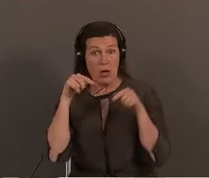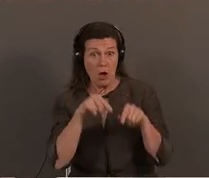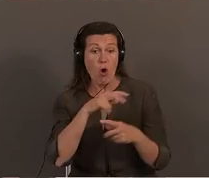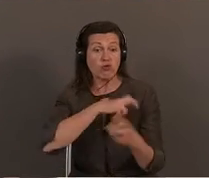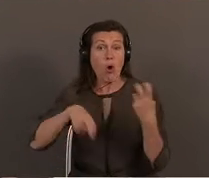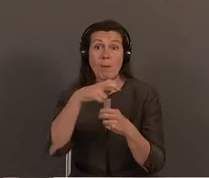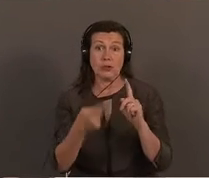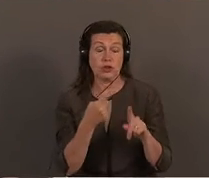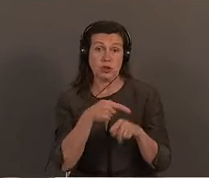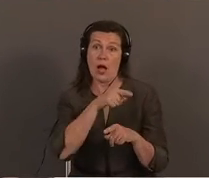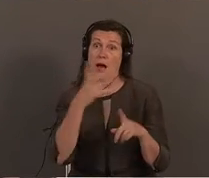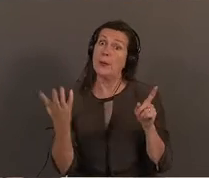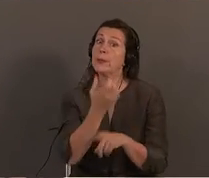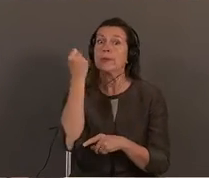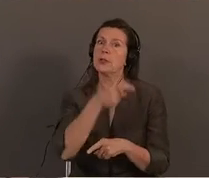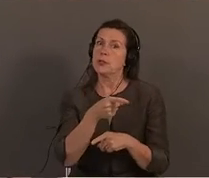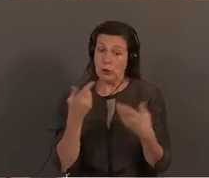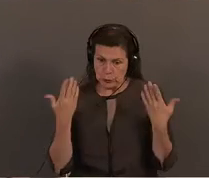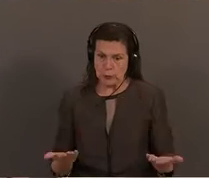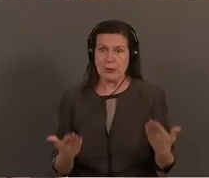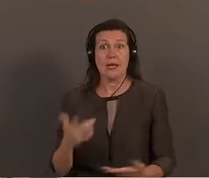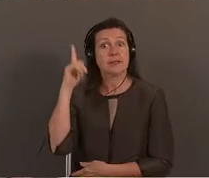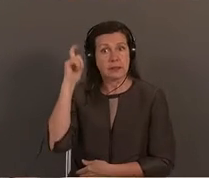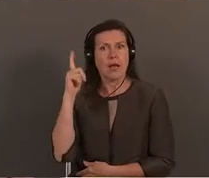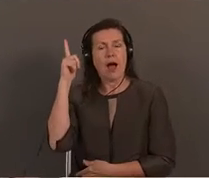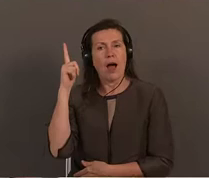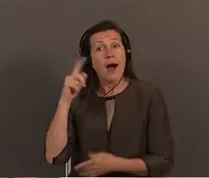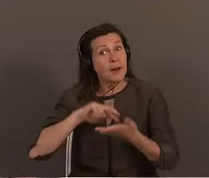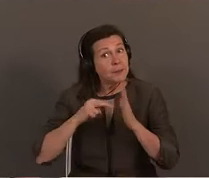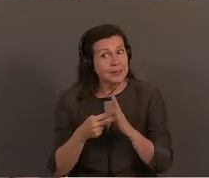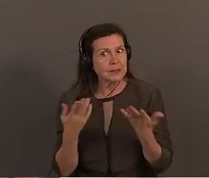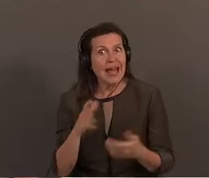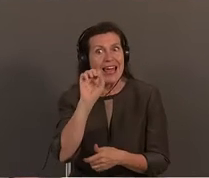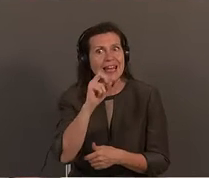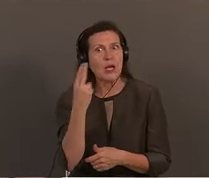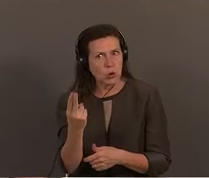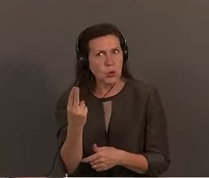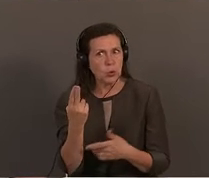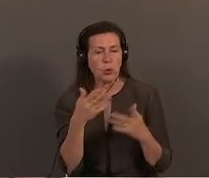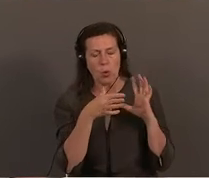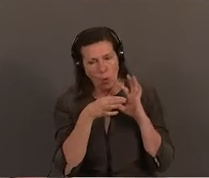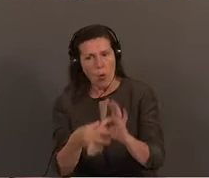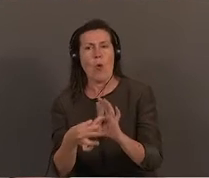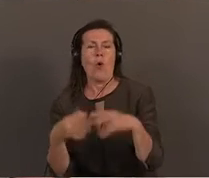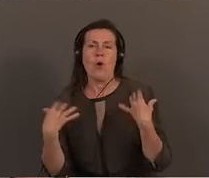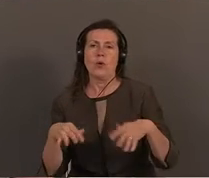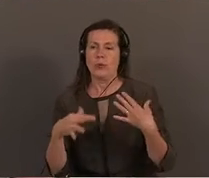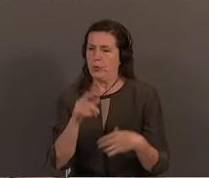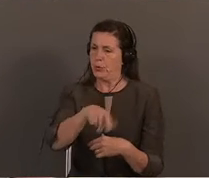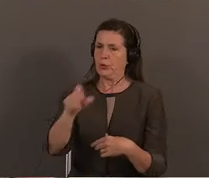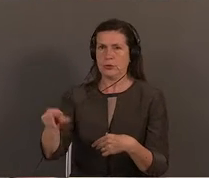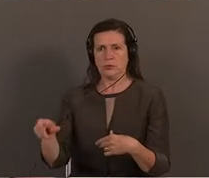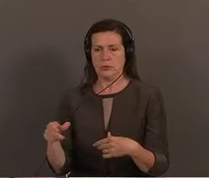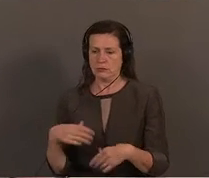today, it shows that indeed the EU is useful to European consumers.